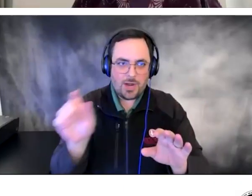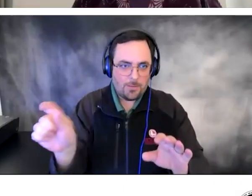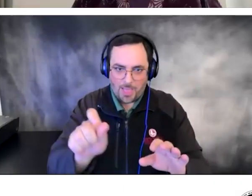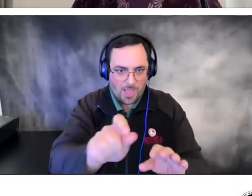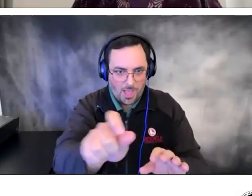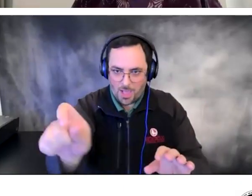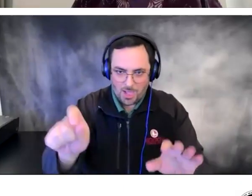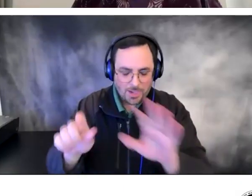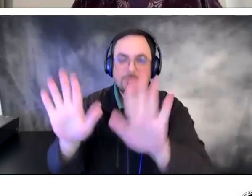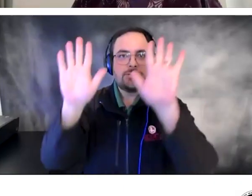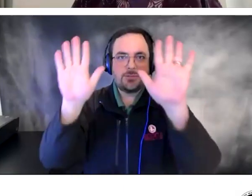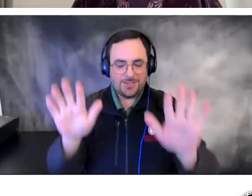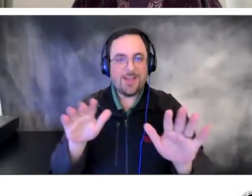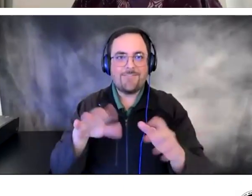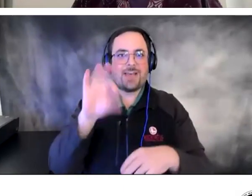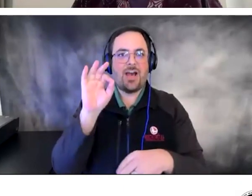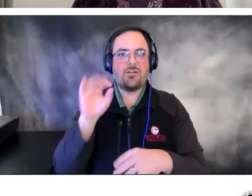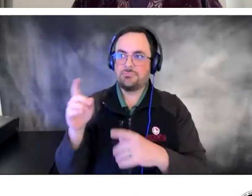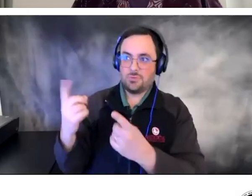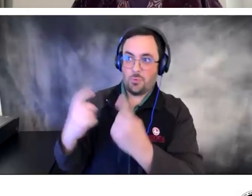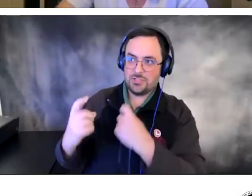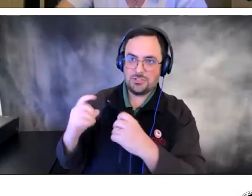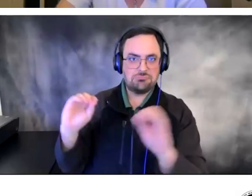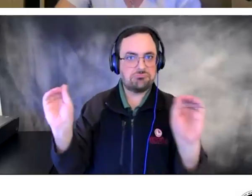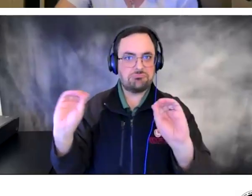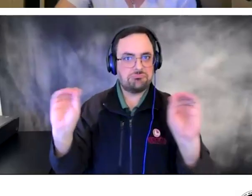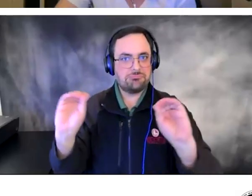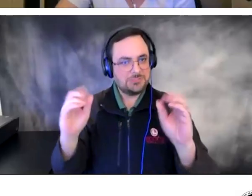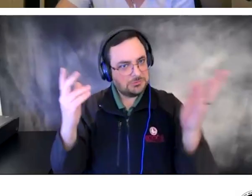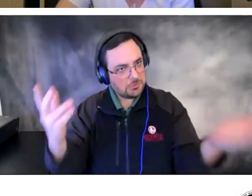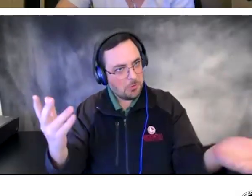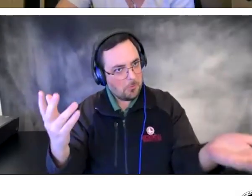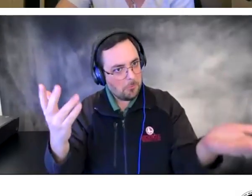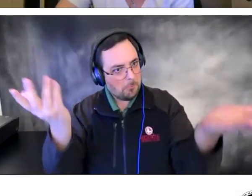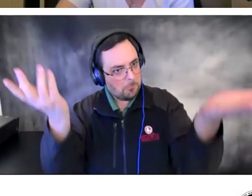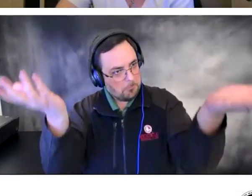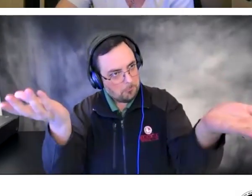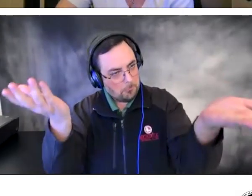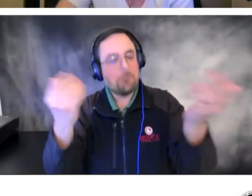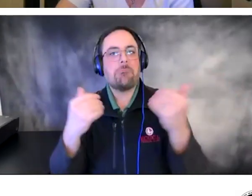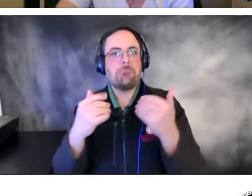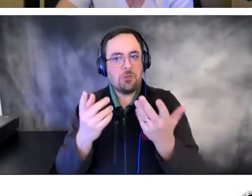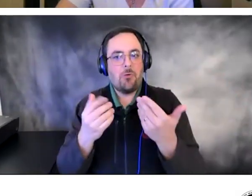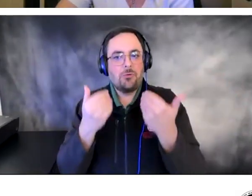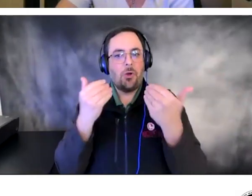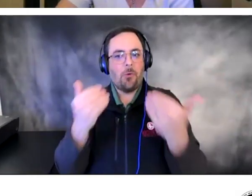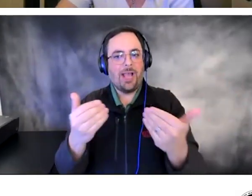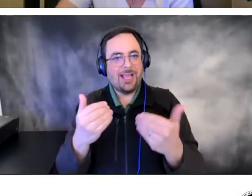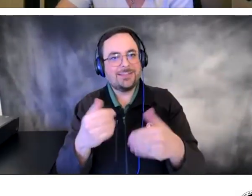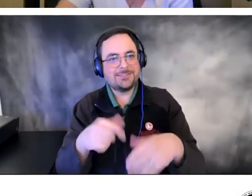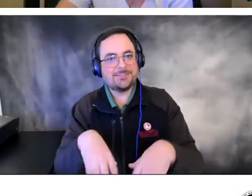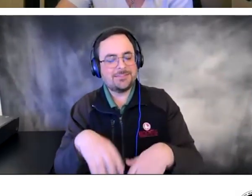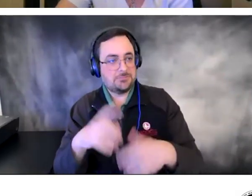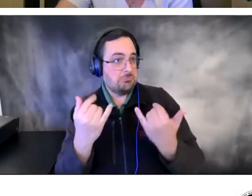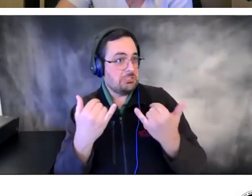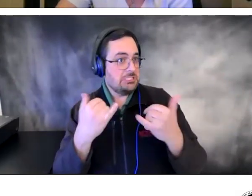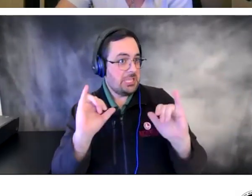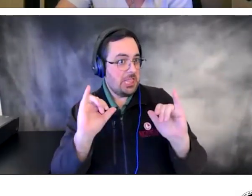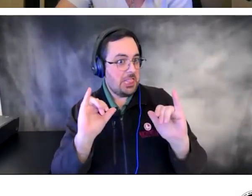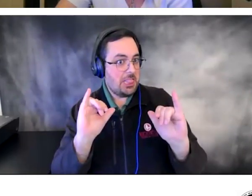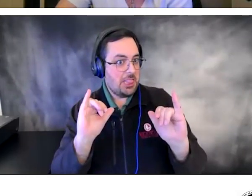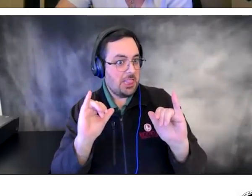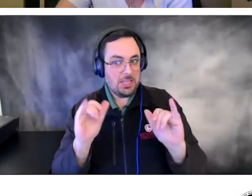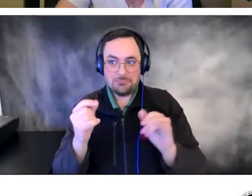Okay. There are currently no questions. So Okay. yes, and we're still have